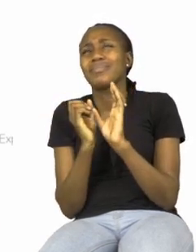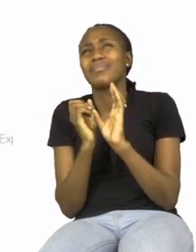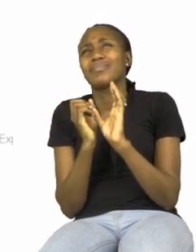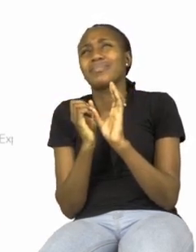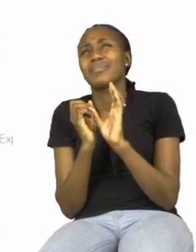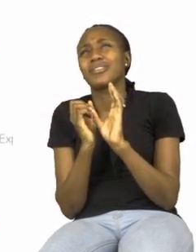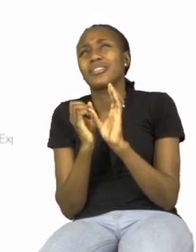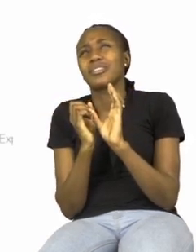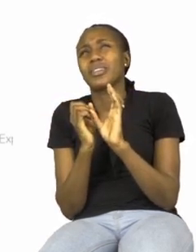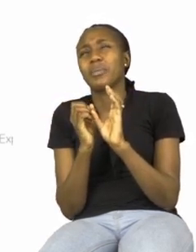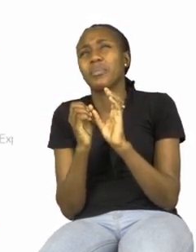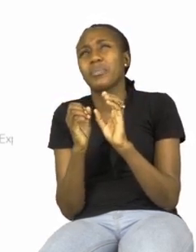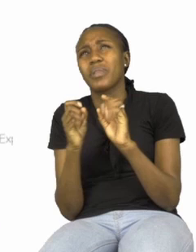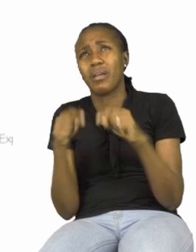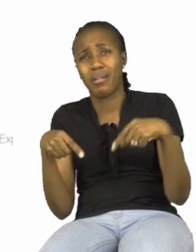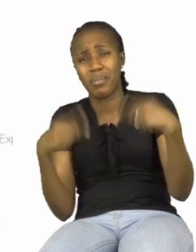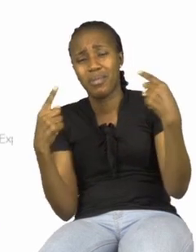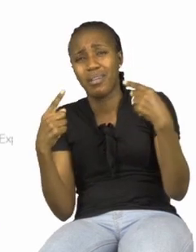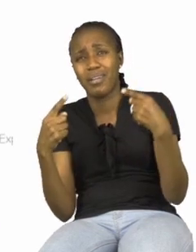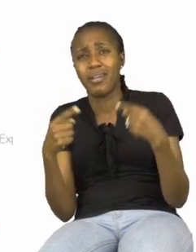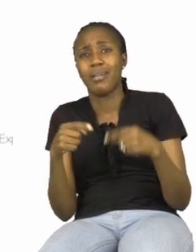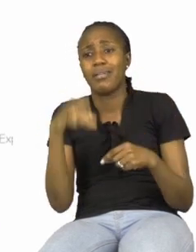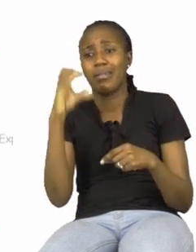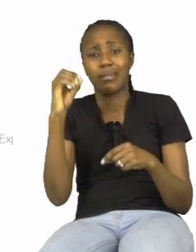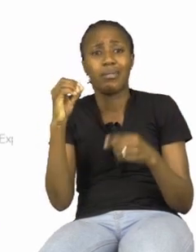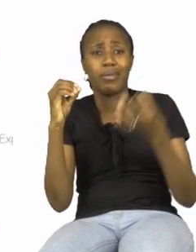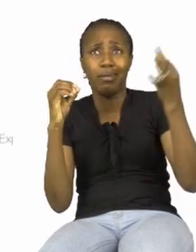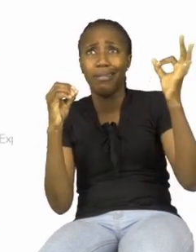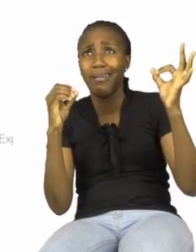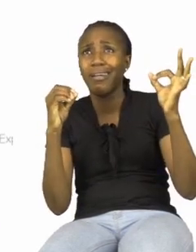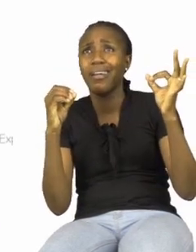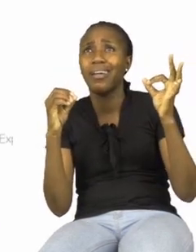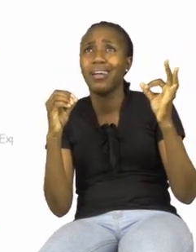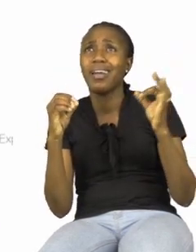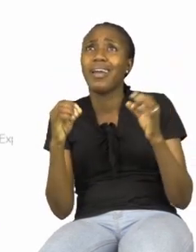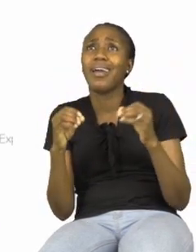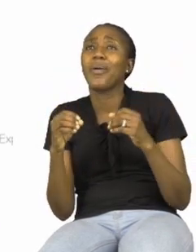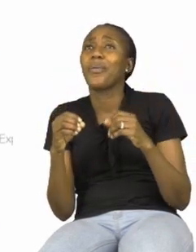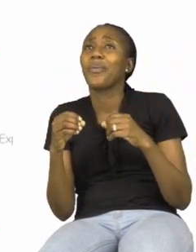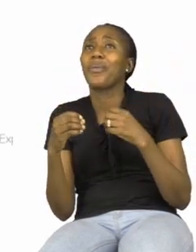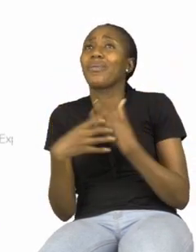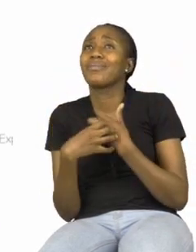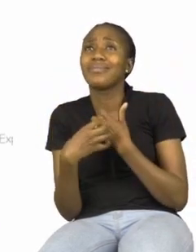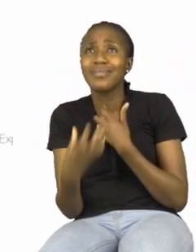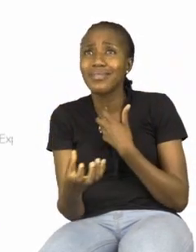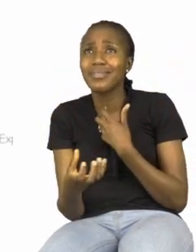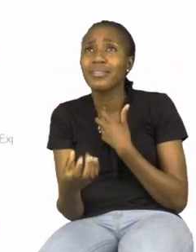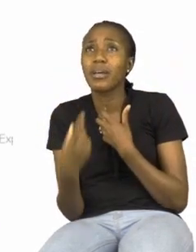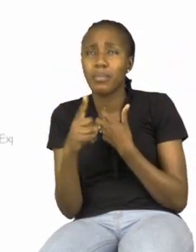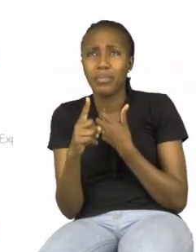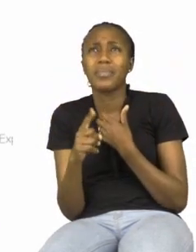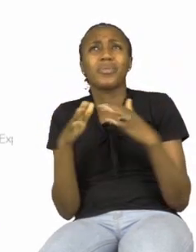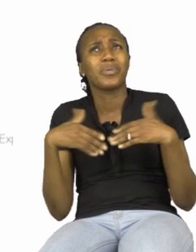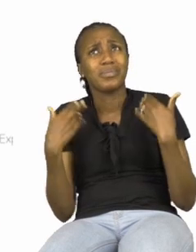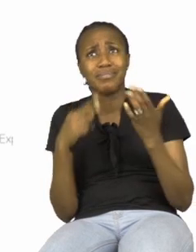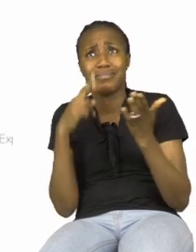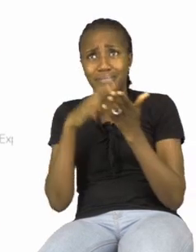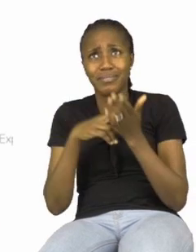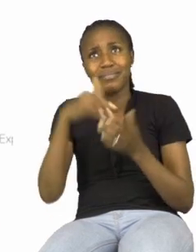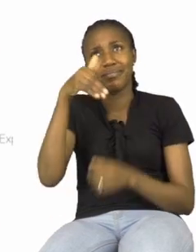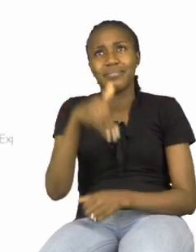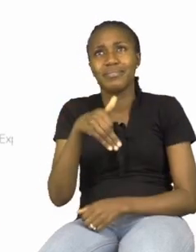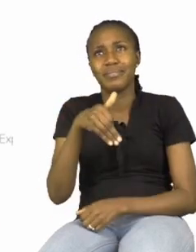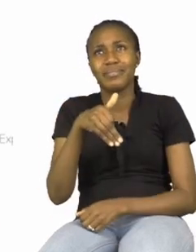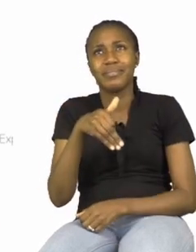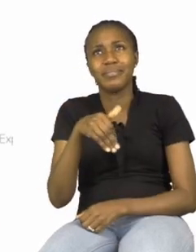7-0. And yeah, we would go out at every game and just be present, represent our country, but with the